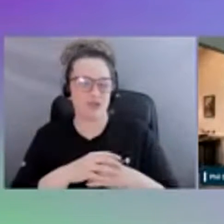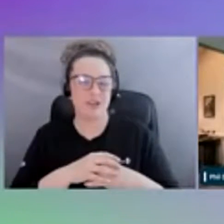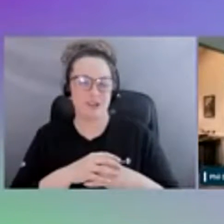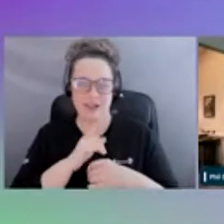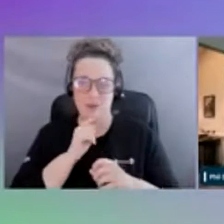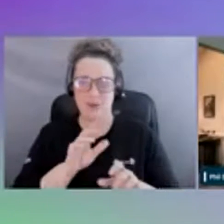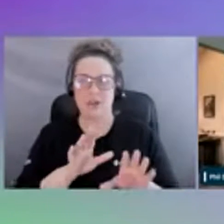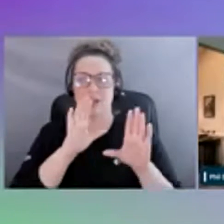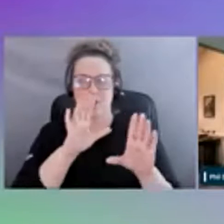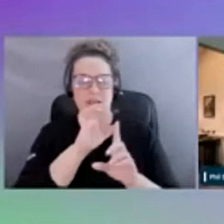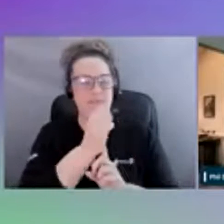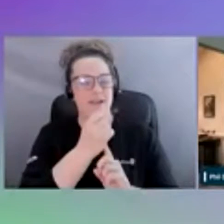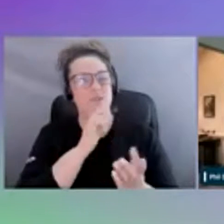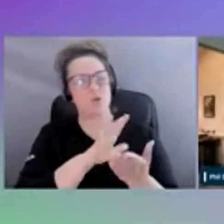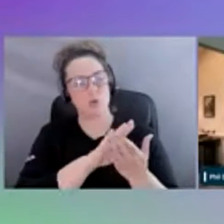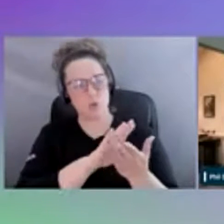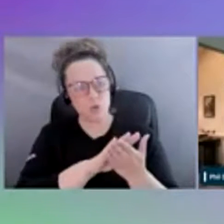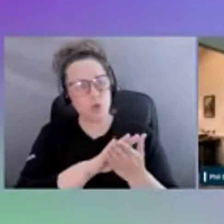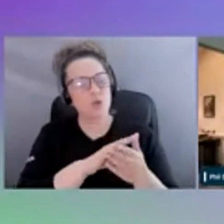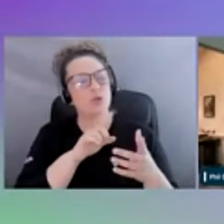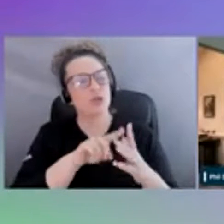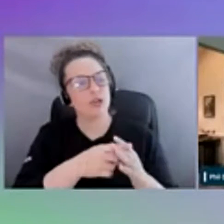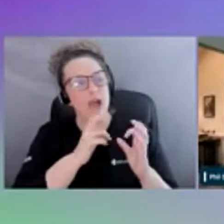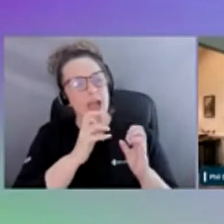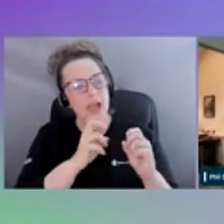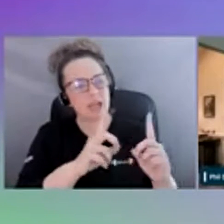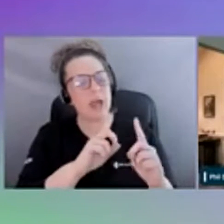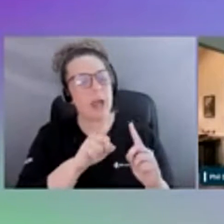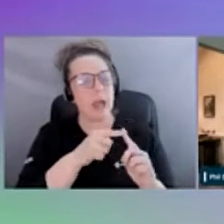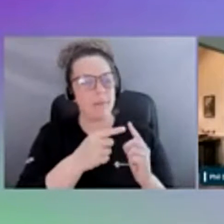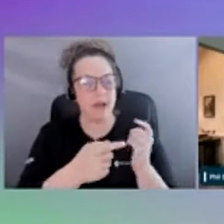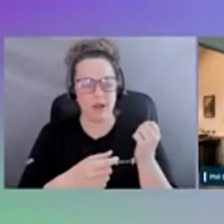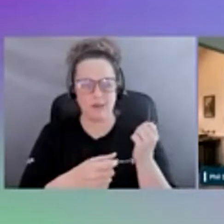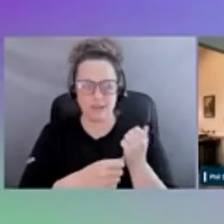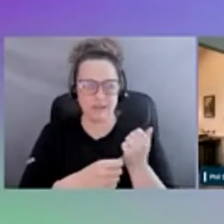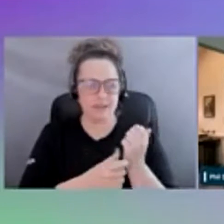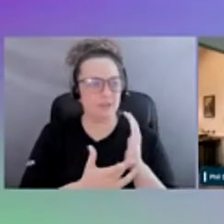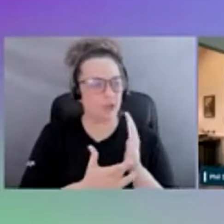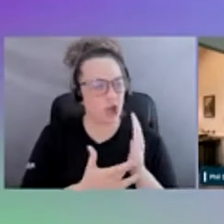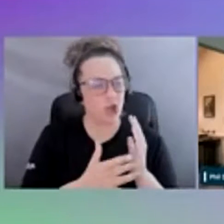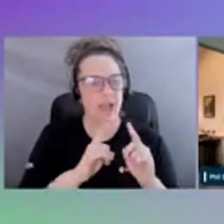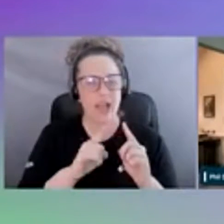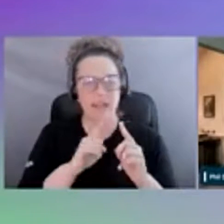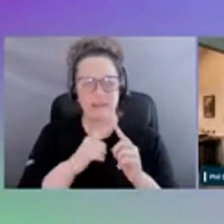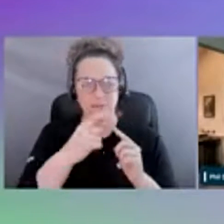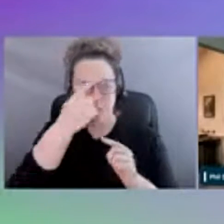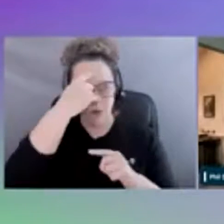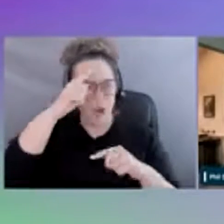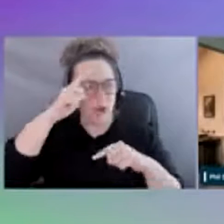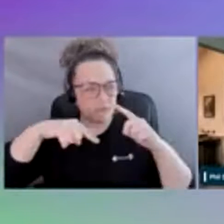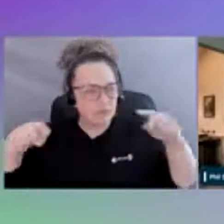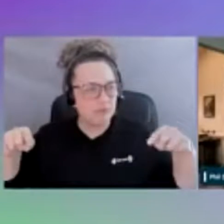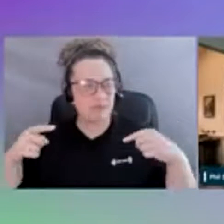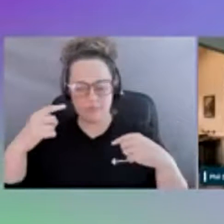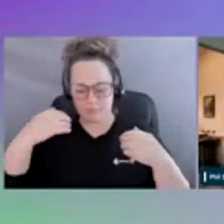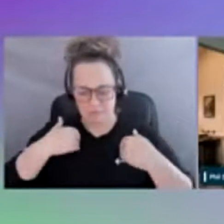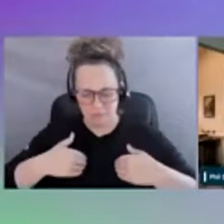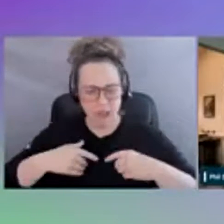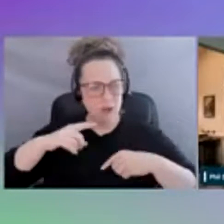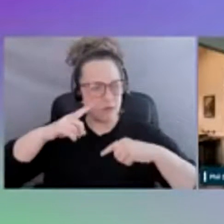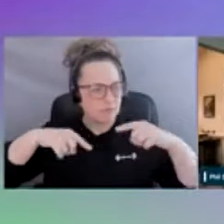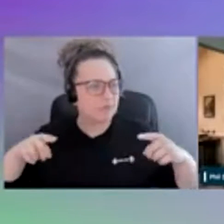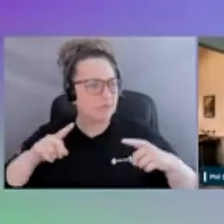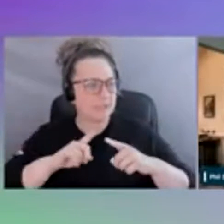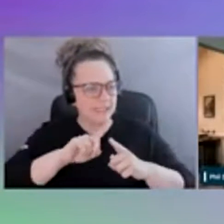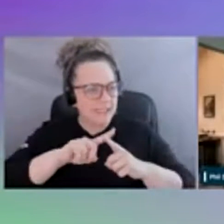for schools to start educating about assistive technology and how different brains work and how different bodies work and how people